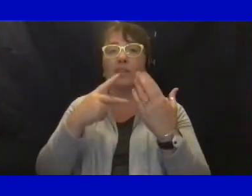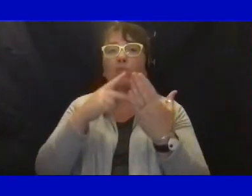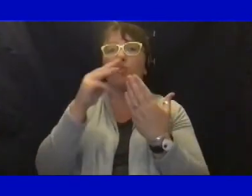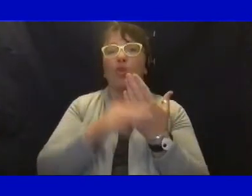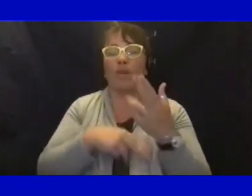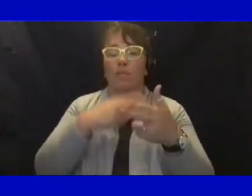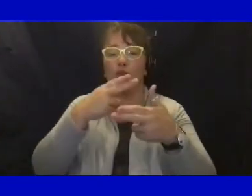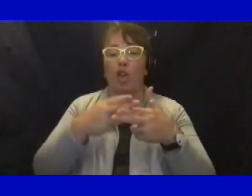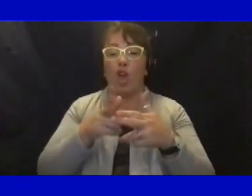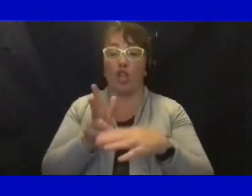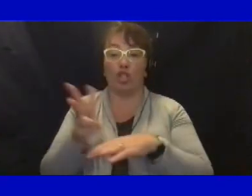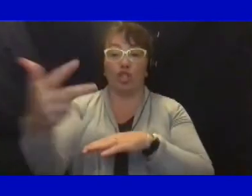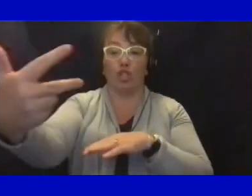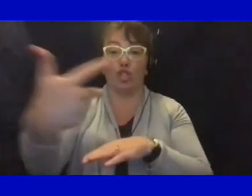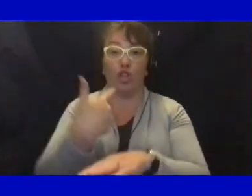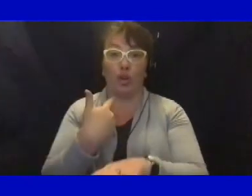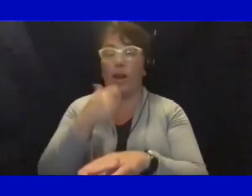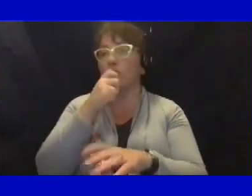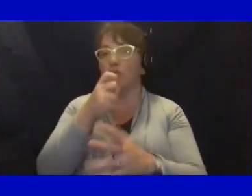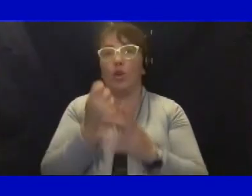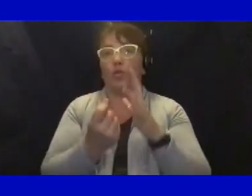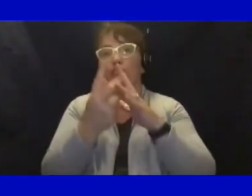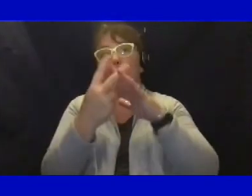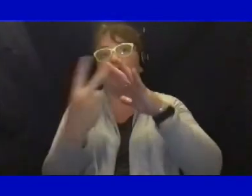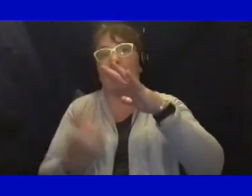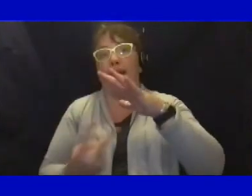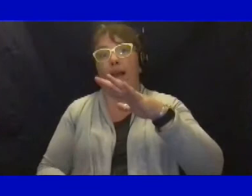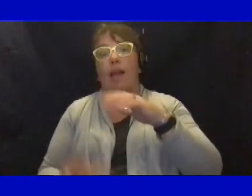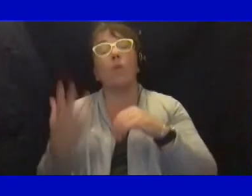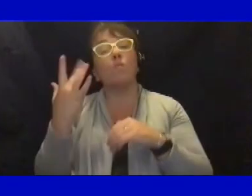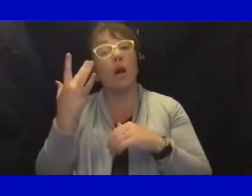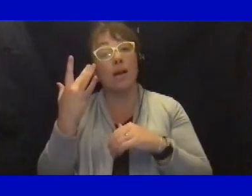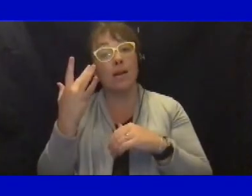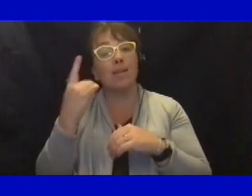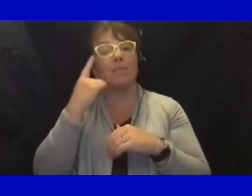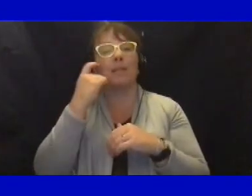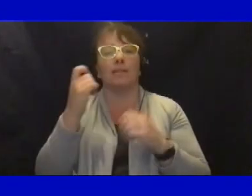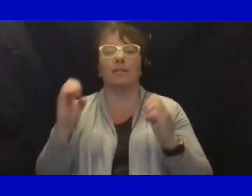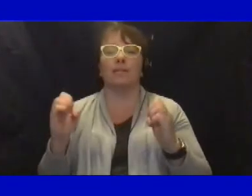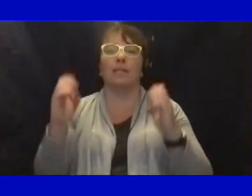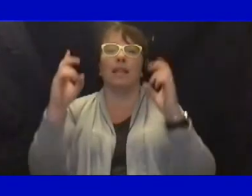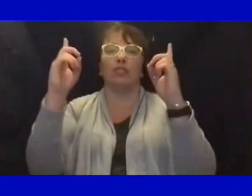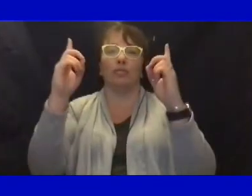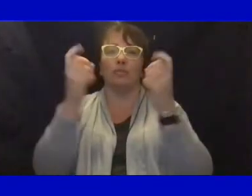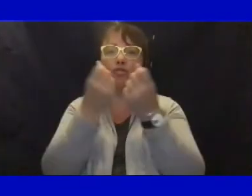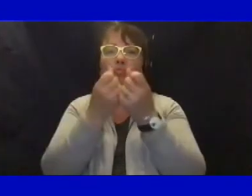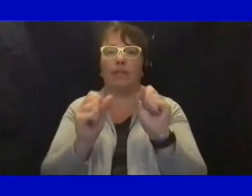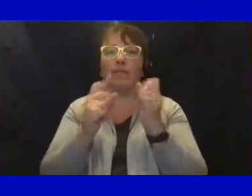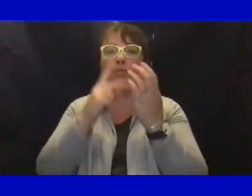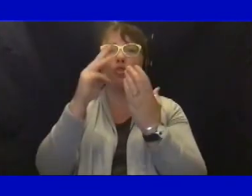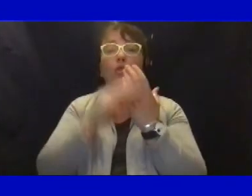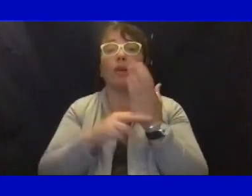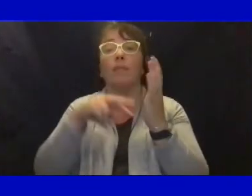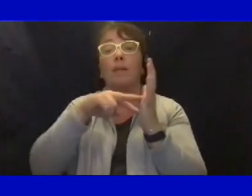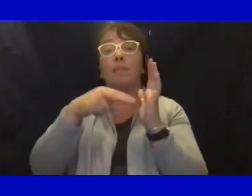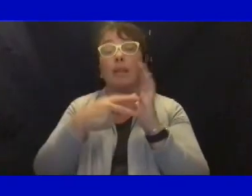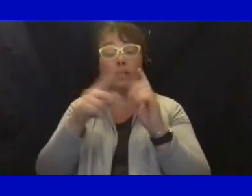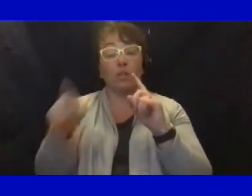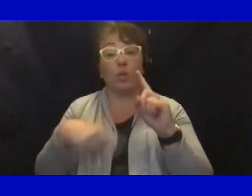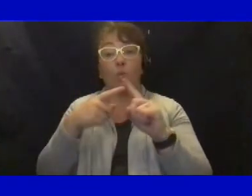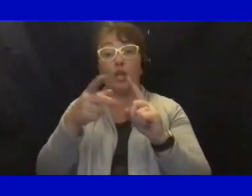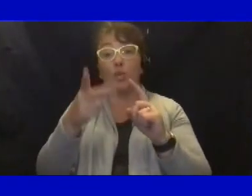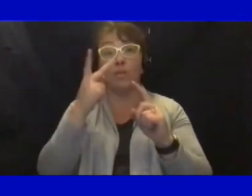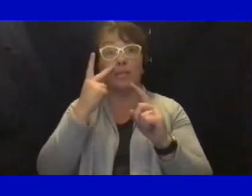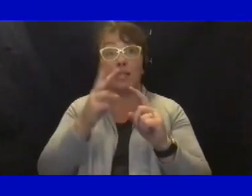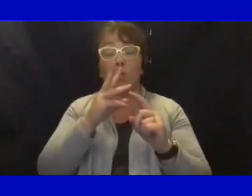because it's an educational safety program. It's to remind everyone, when you see flowing water across a creek,